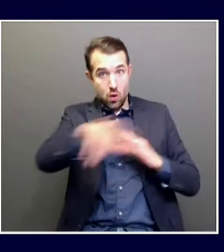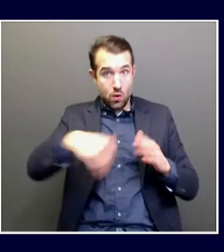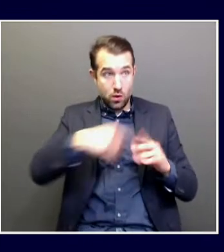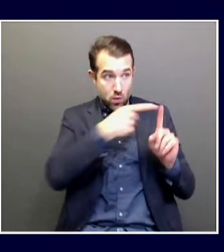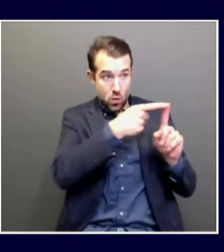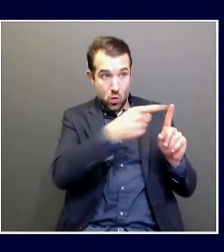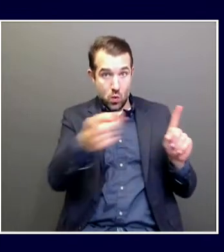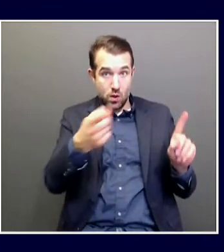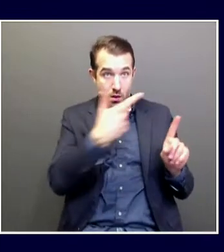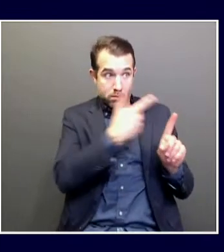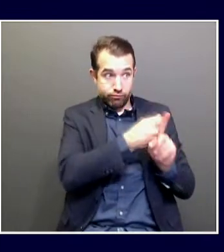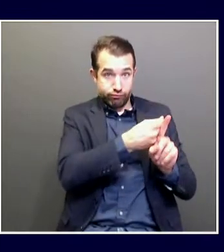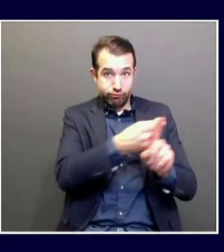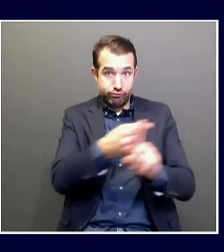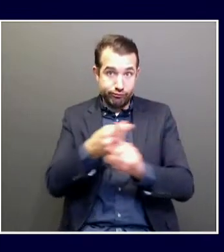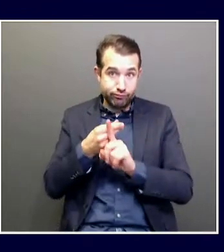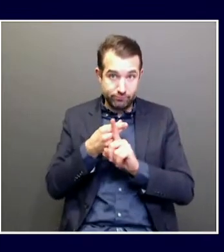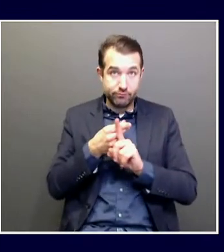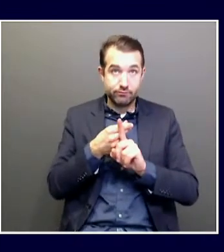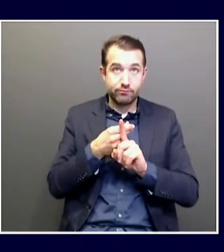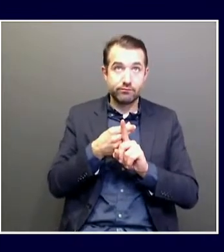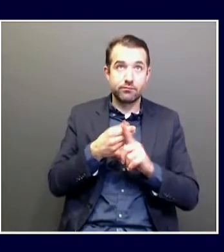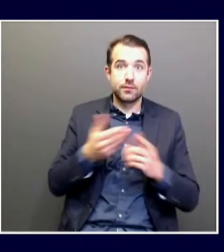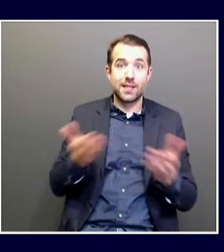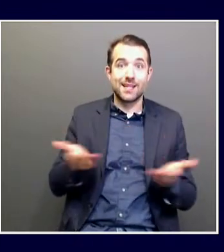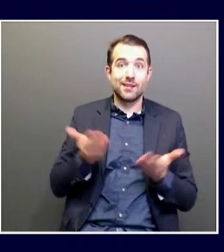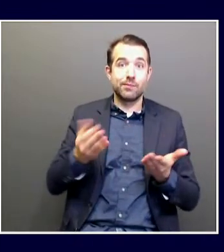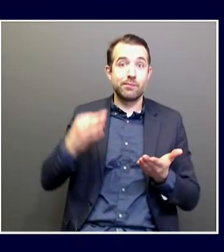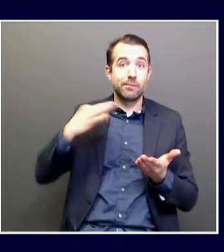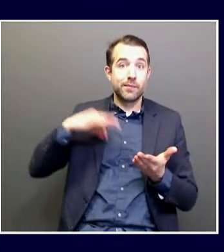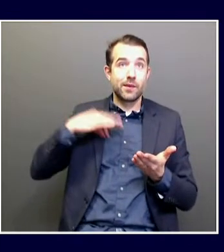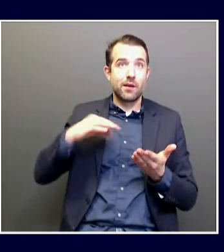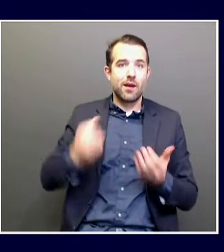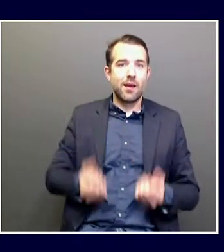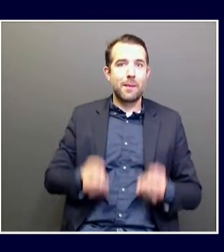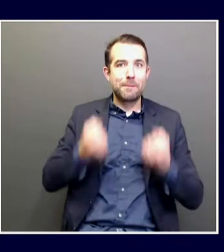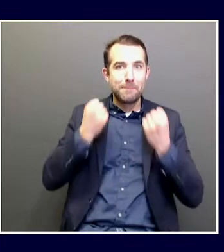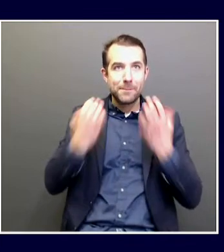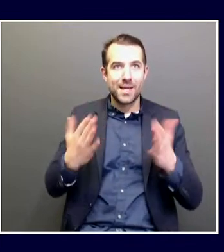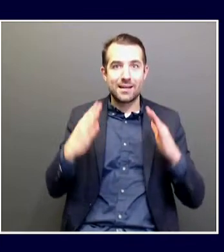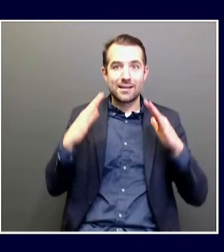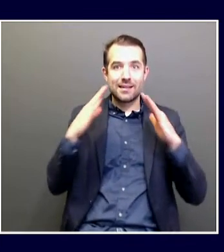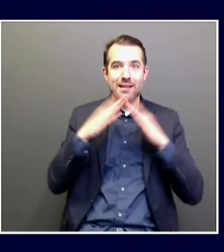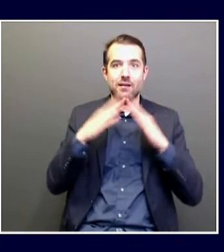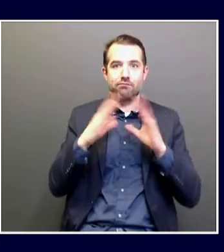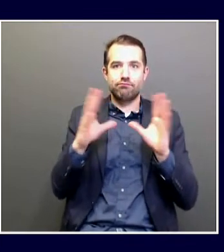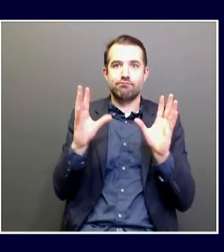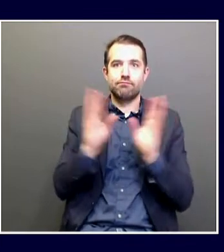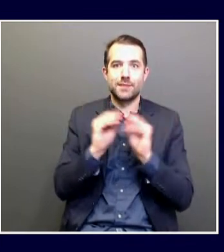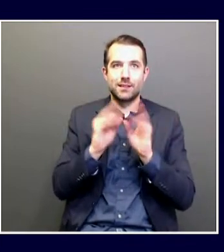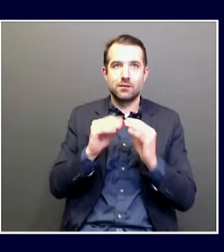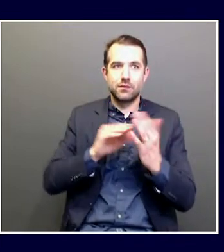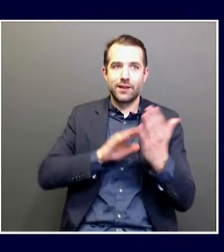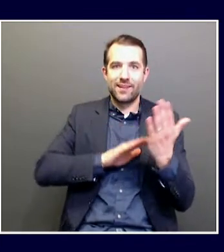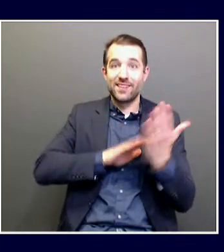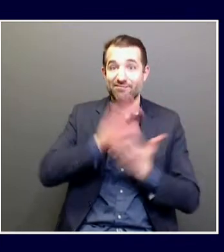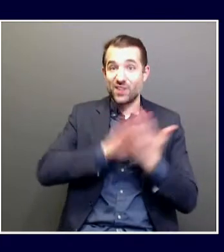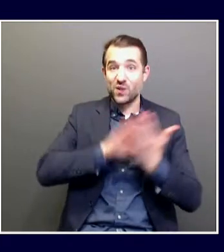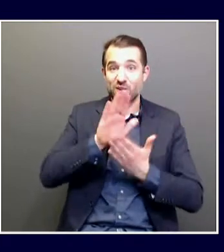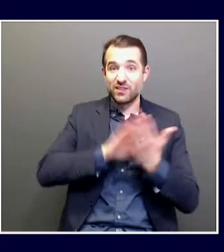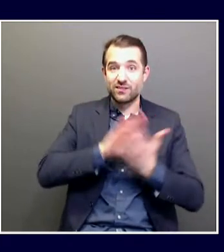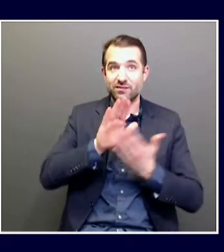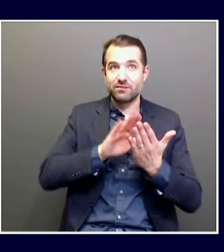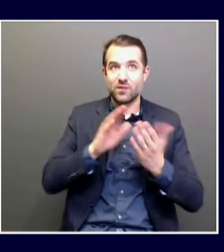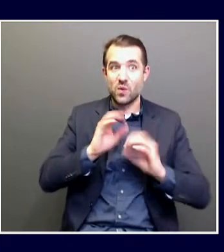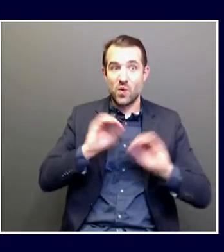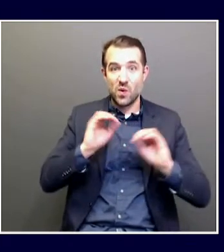taking place in person with no mask requirements and much less any vaccine requirements. And we've